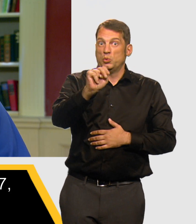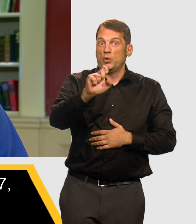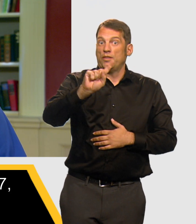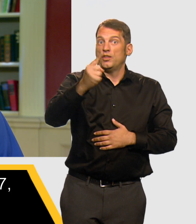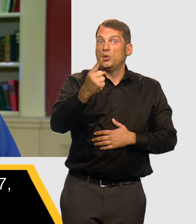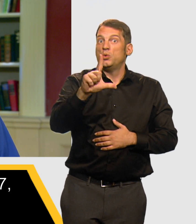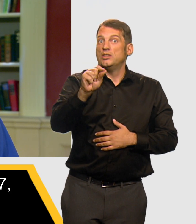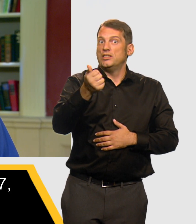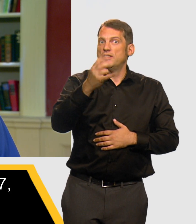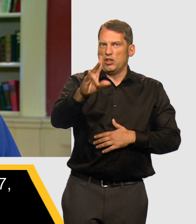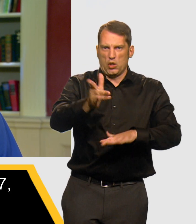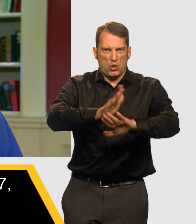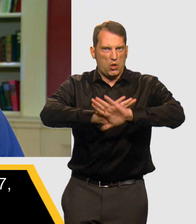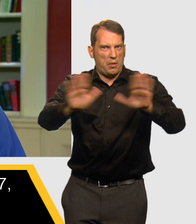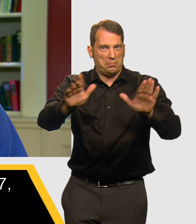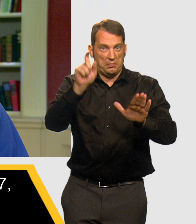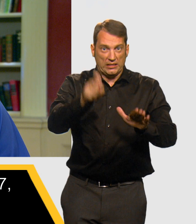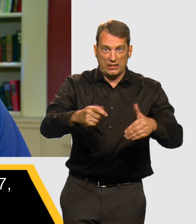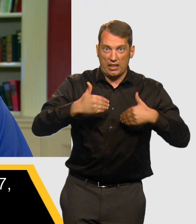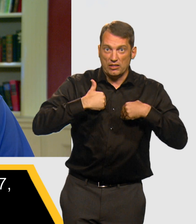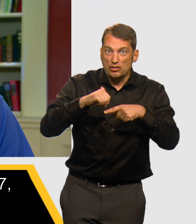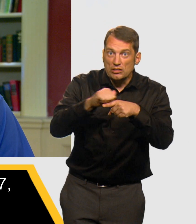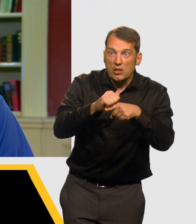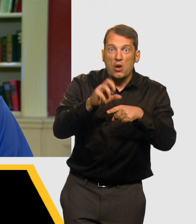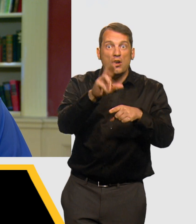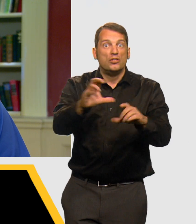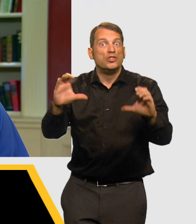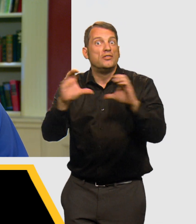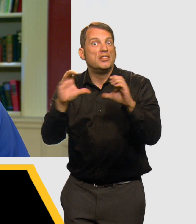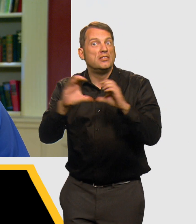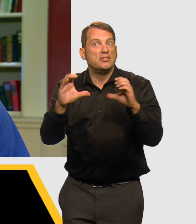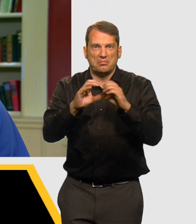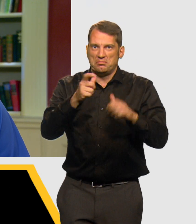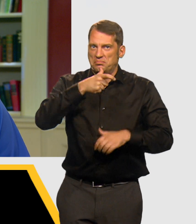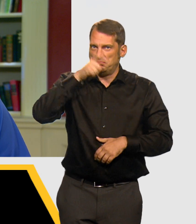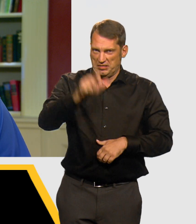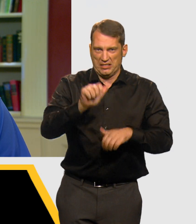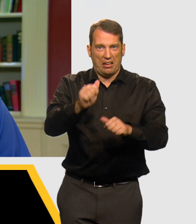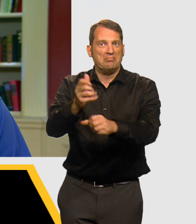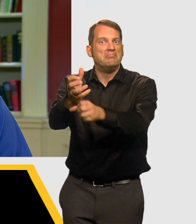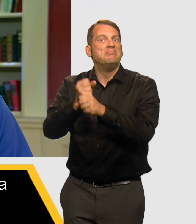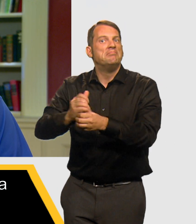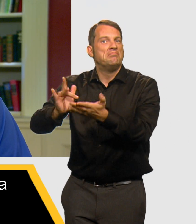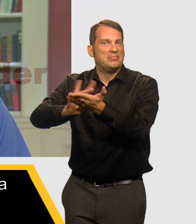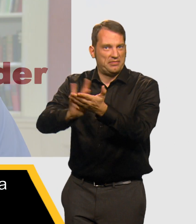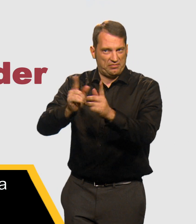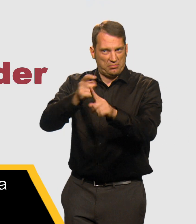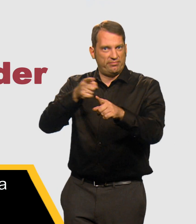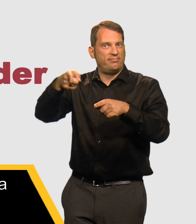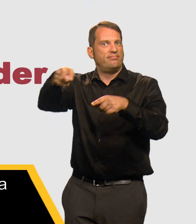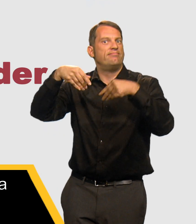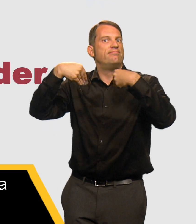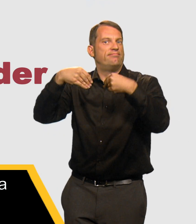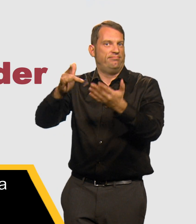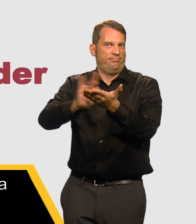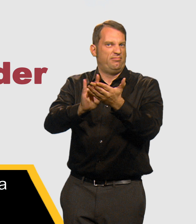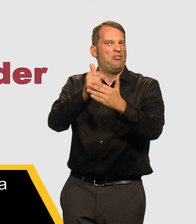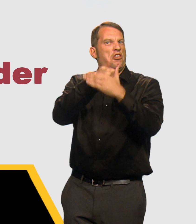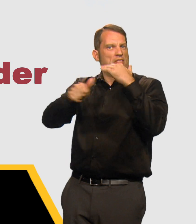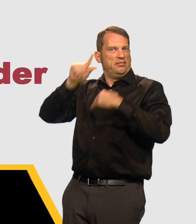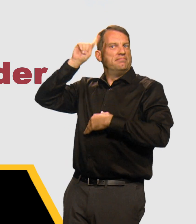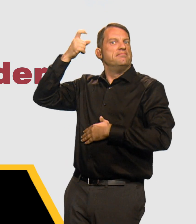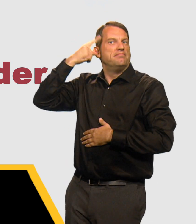of June 1st, 2017, there is no training or certificate requirement in Maryland to obtain naloxone from a